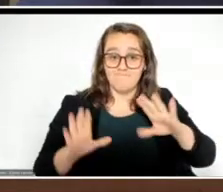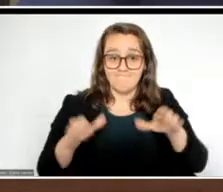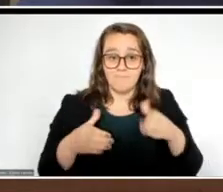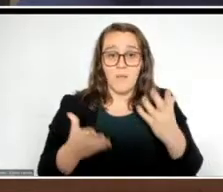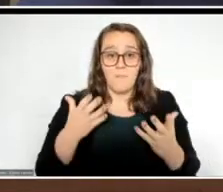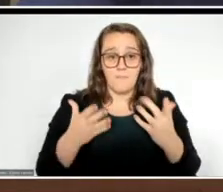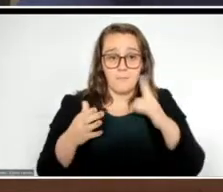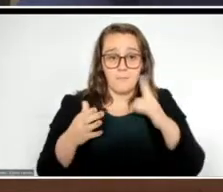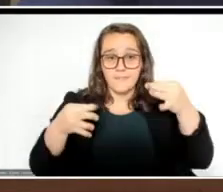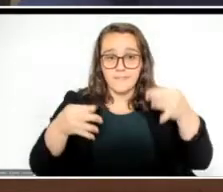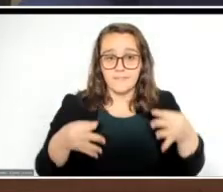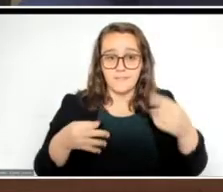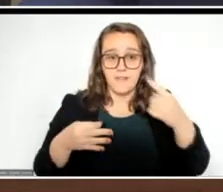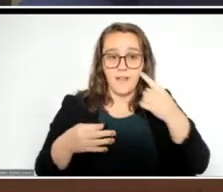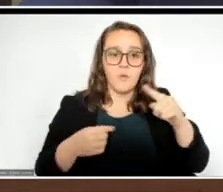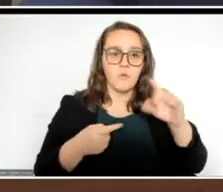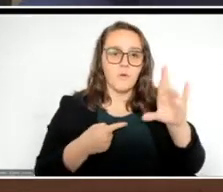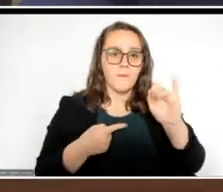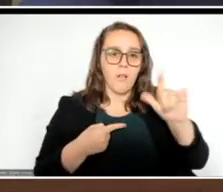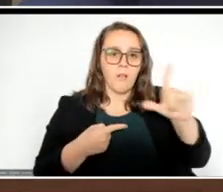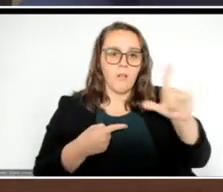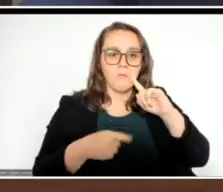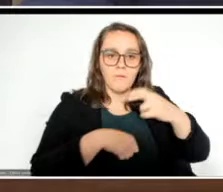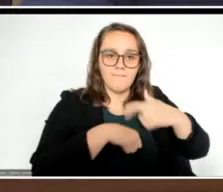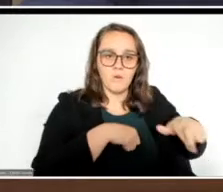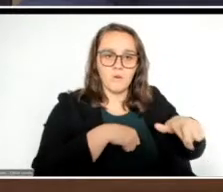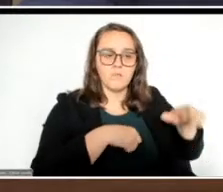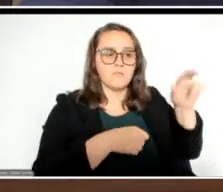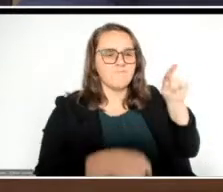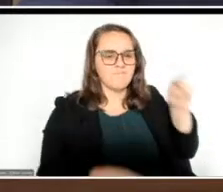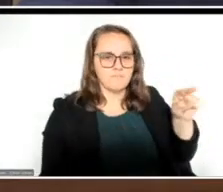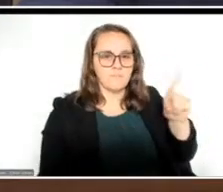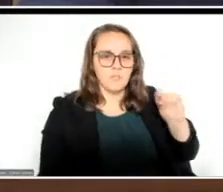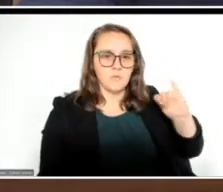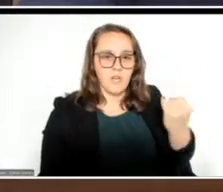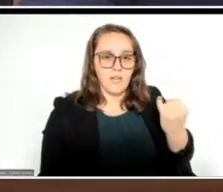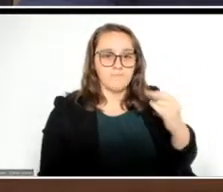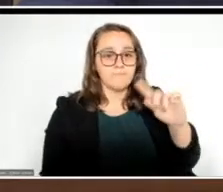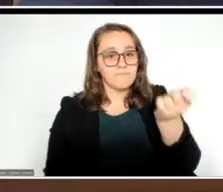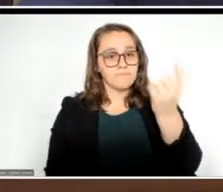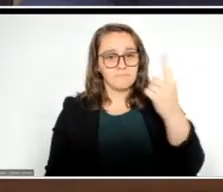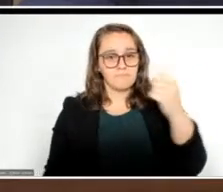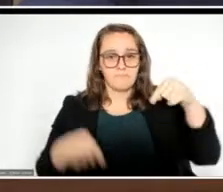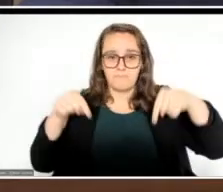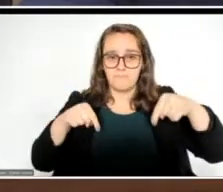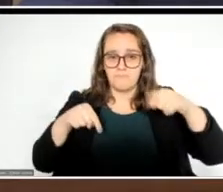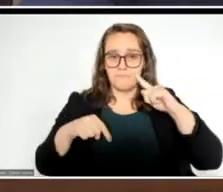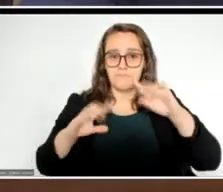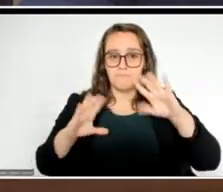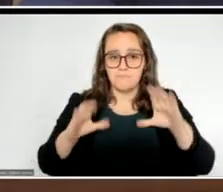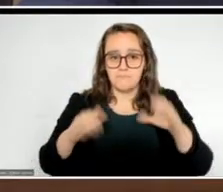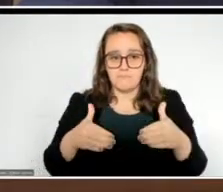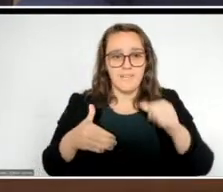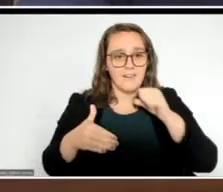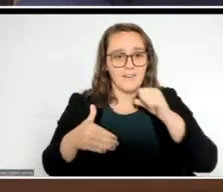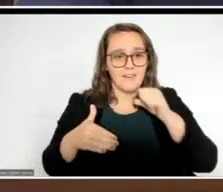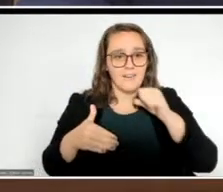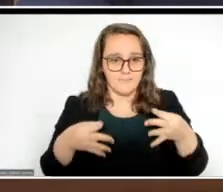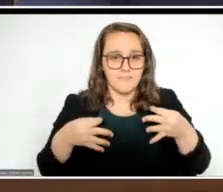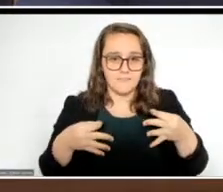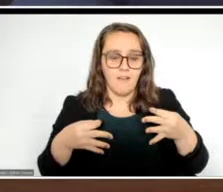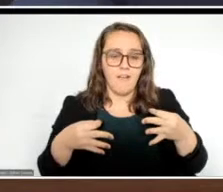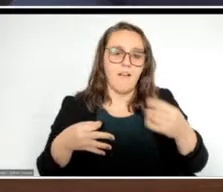Justice, but we recognize that our role is not to make decisions regarding prosecution. The preamble to our